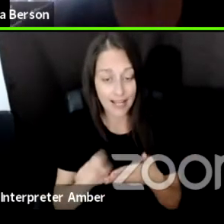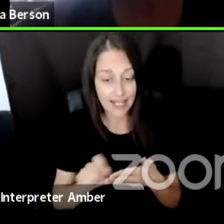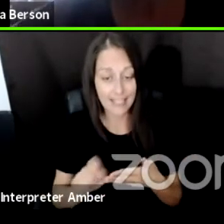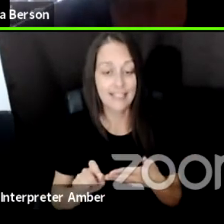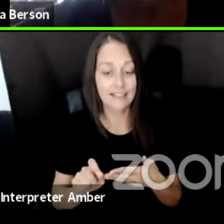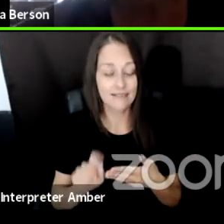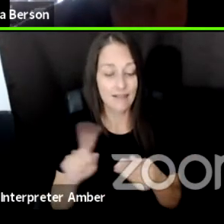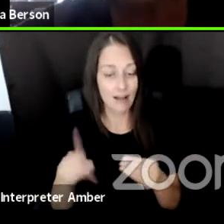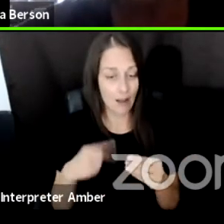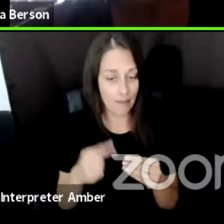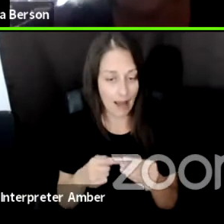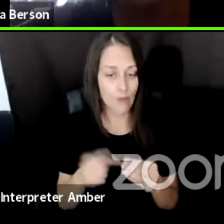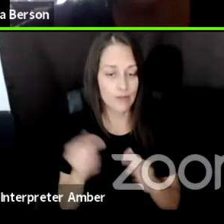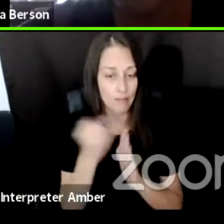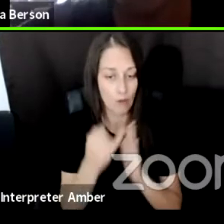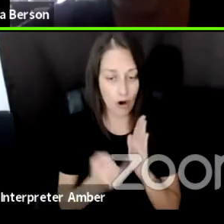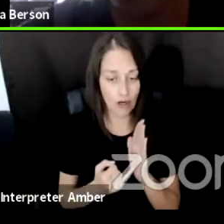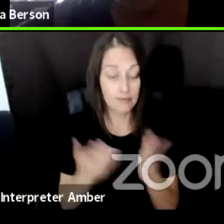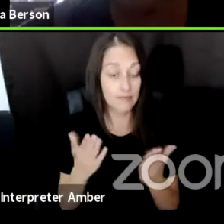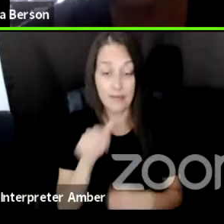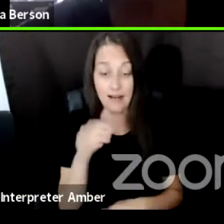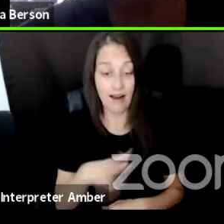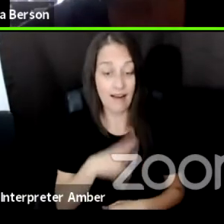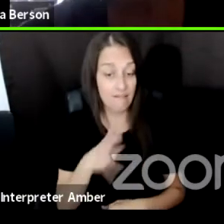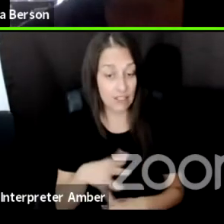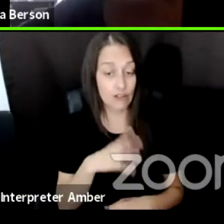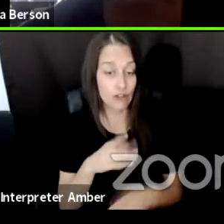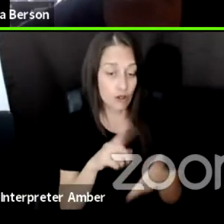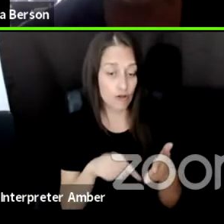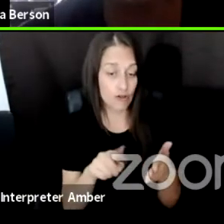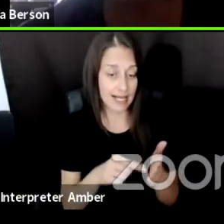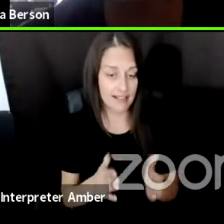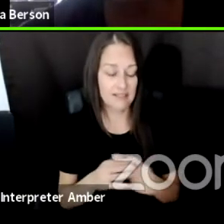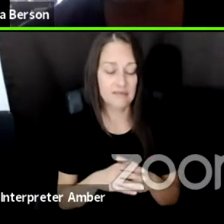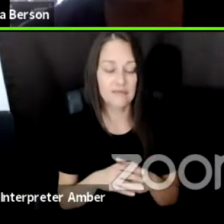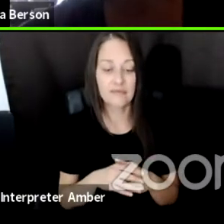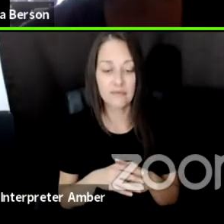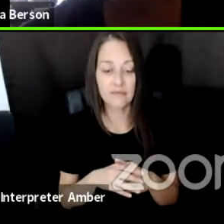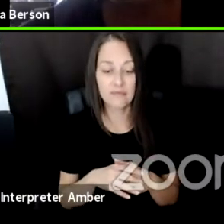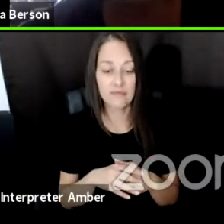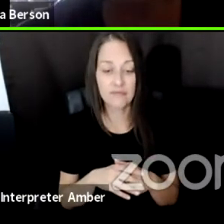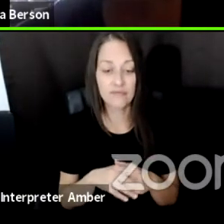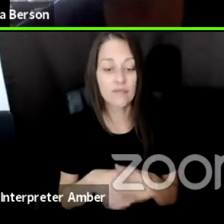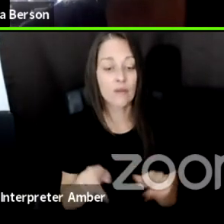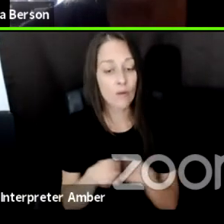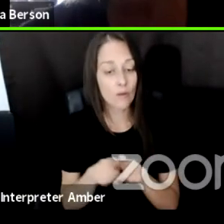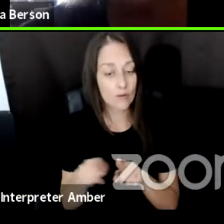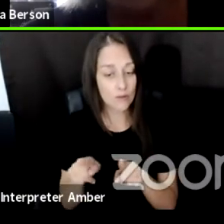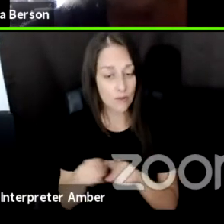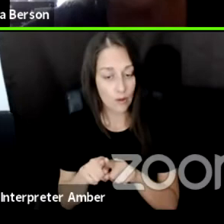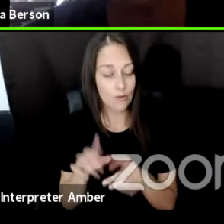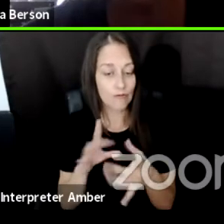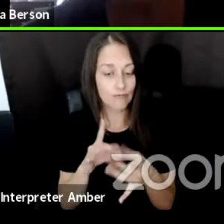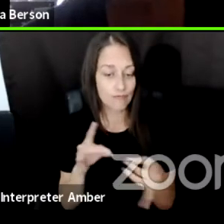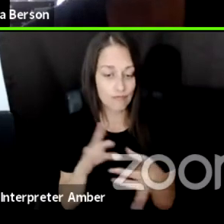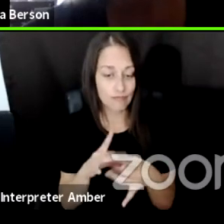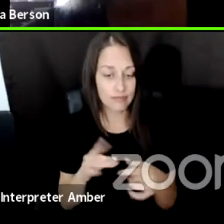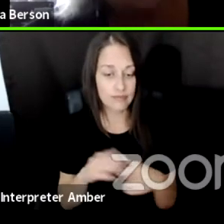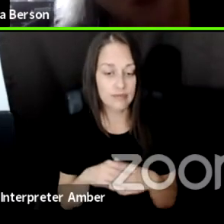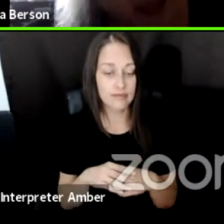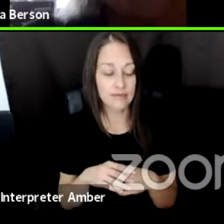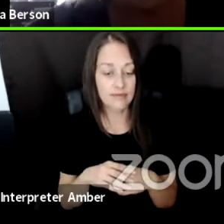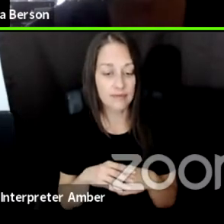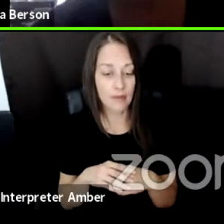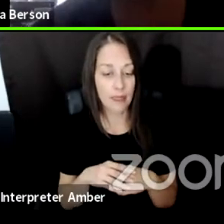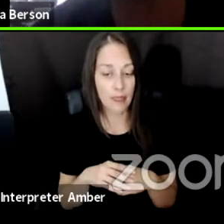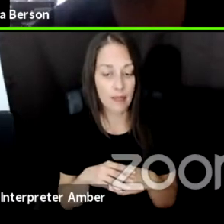critic. And then the other short point I'll make is that one of the problems about previewing things is